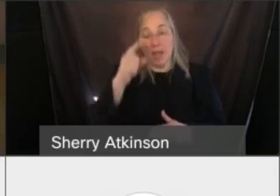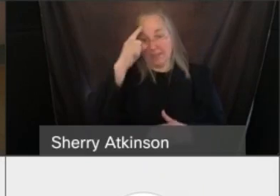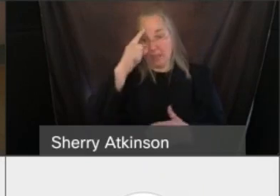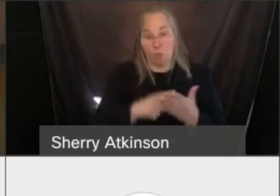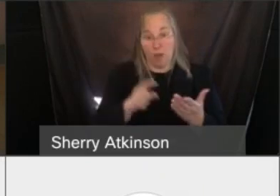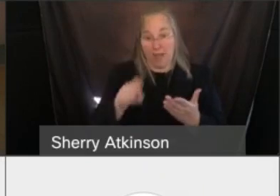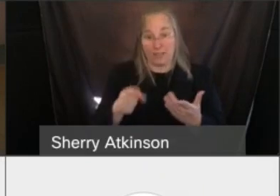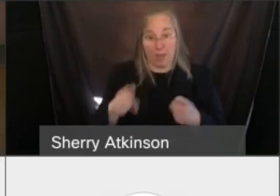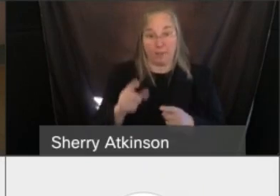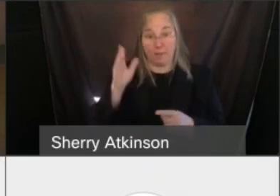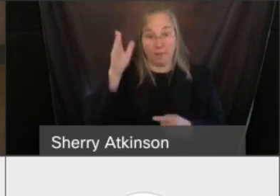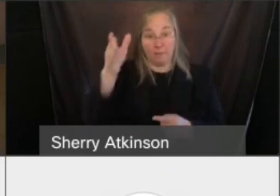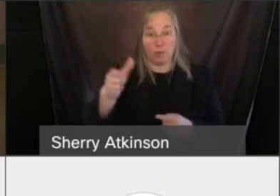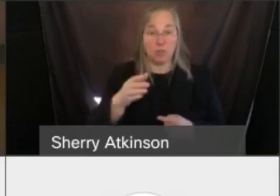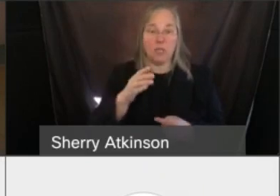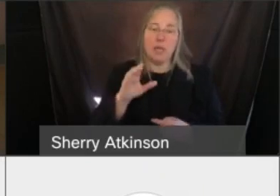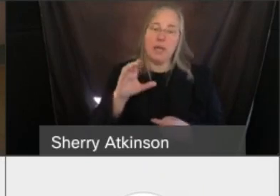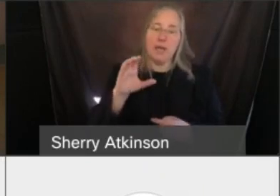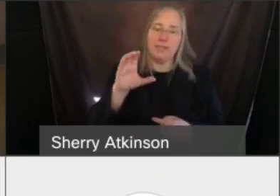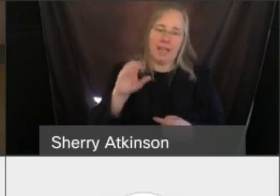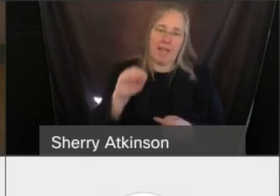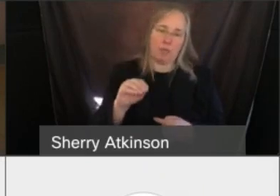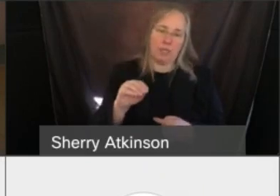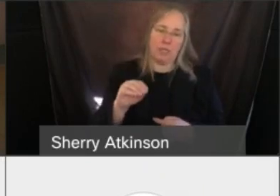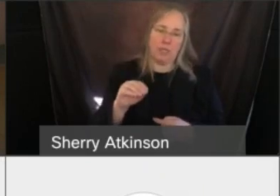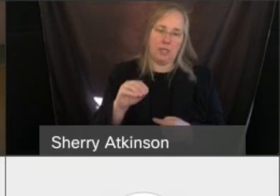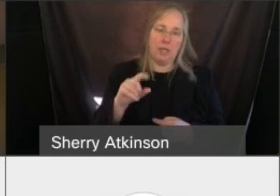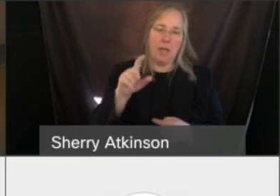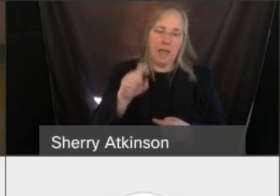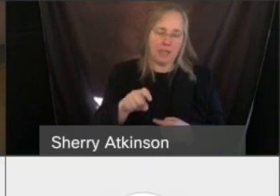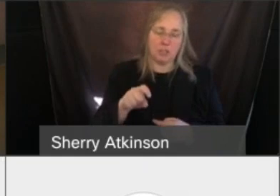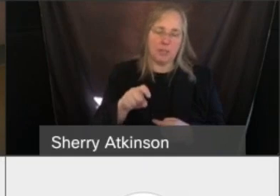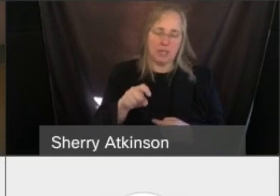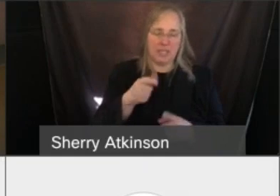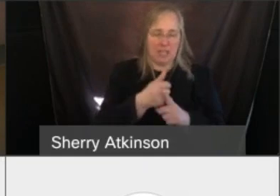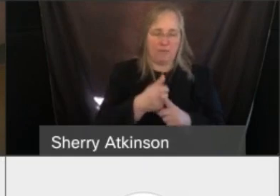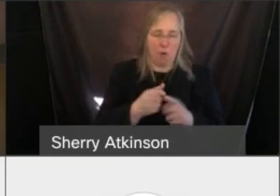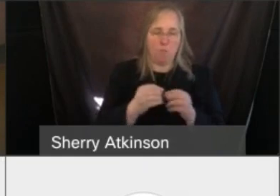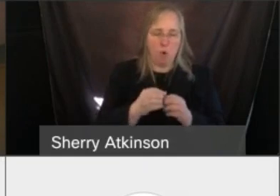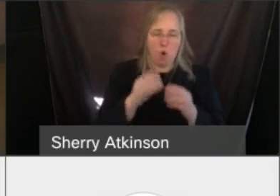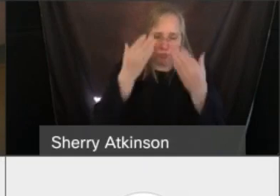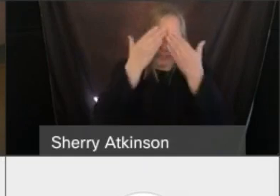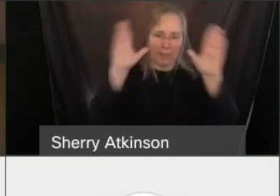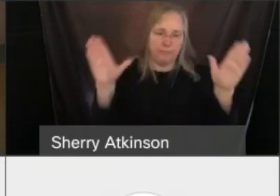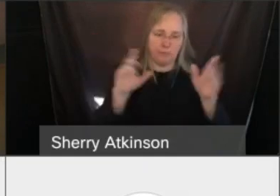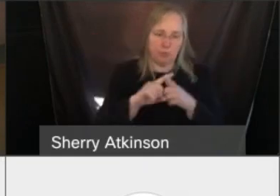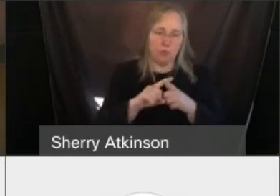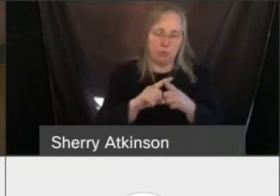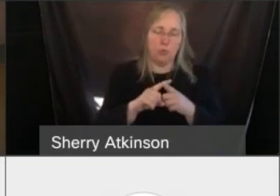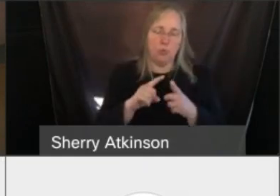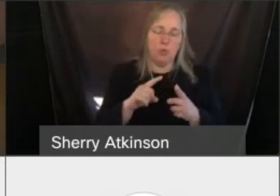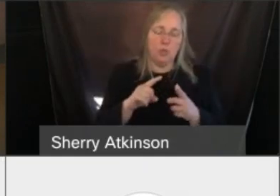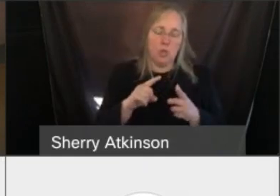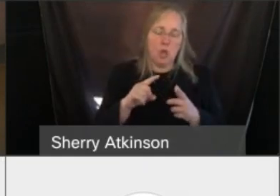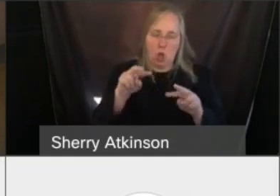forward is the county has to be more receptive to kind of really looking at the use.